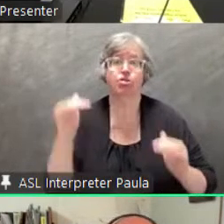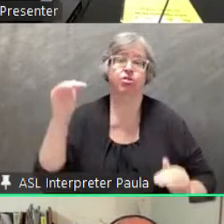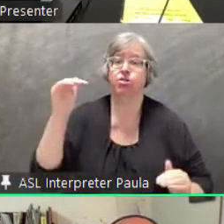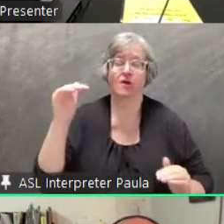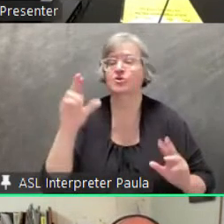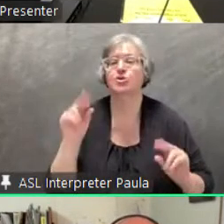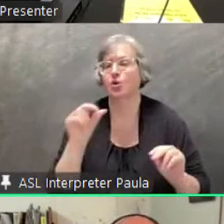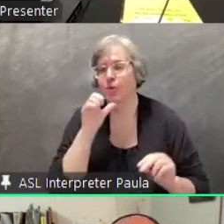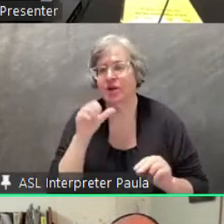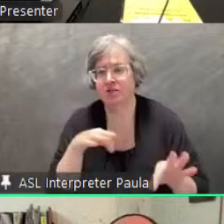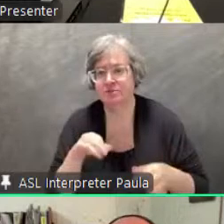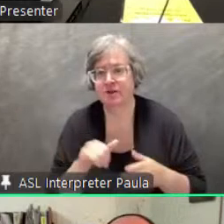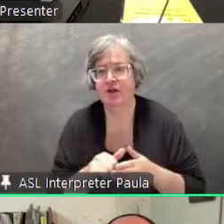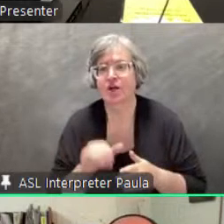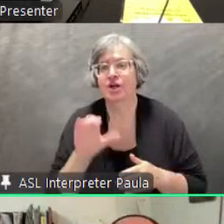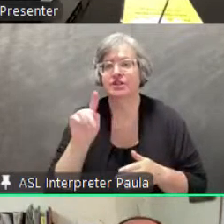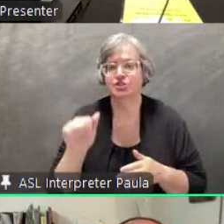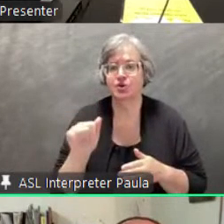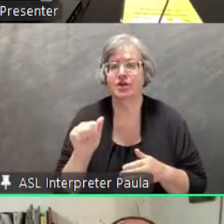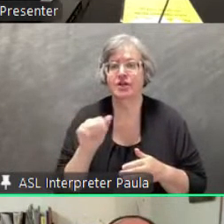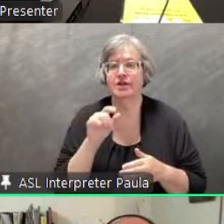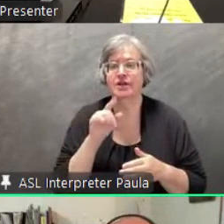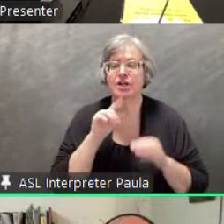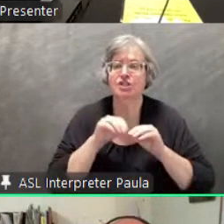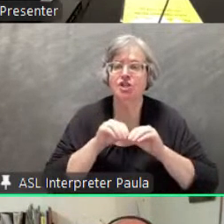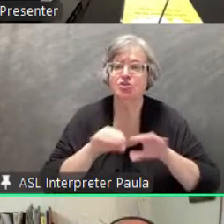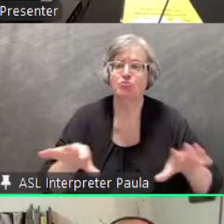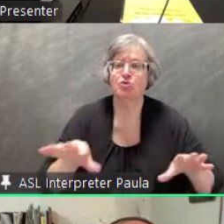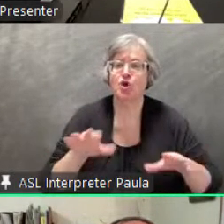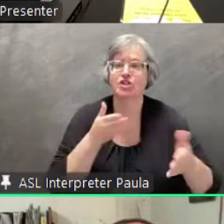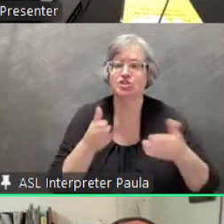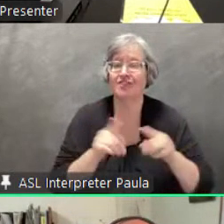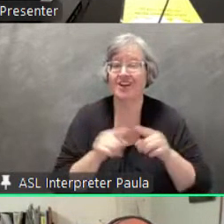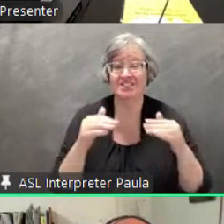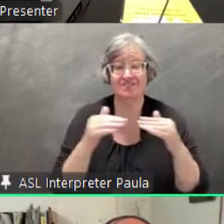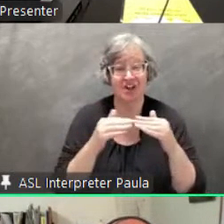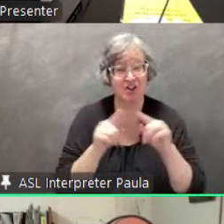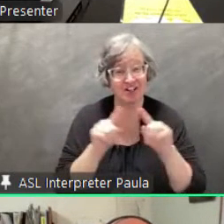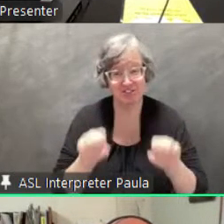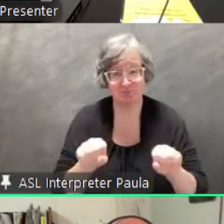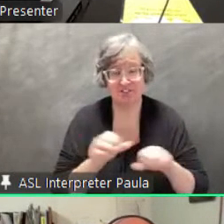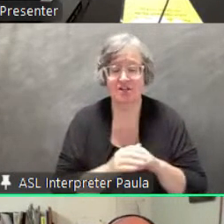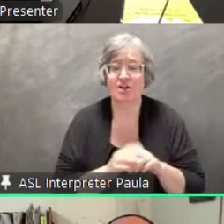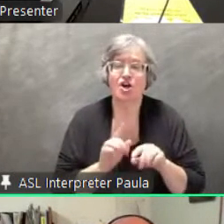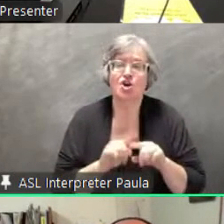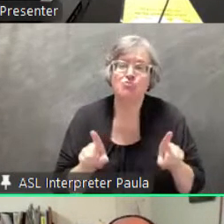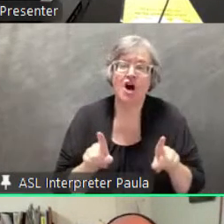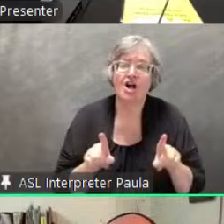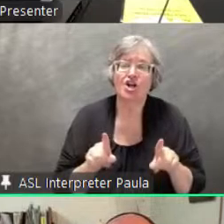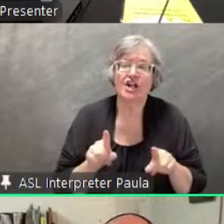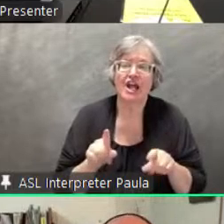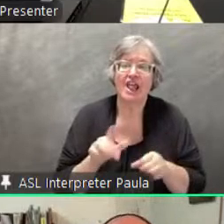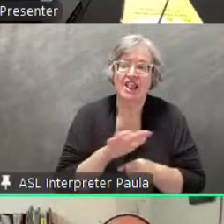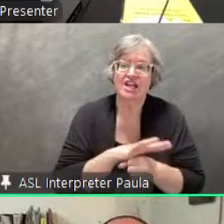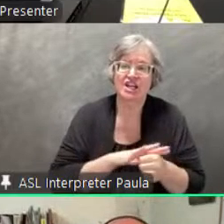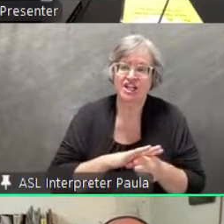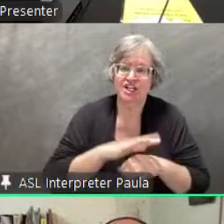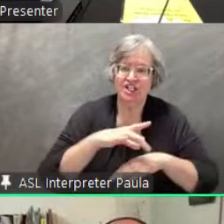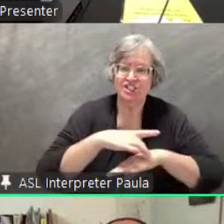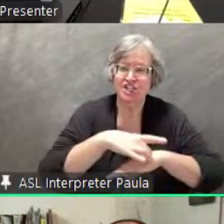discriminatory. CTA is deploying service as fairly as it can. It's just that the geography